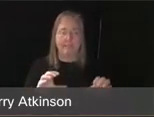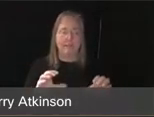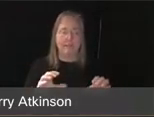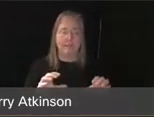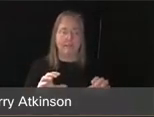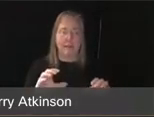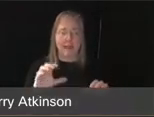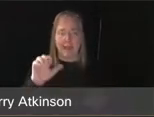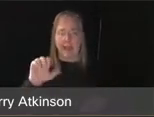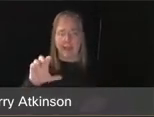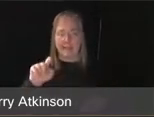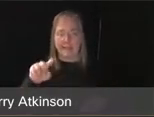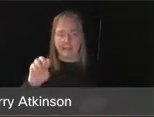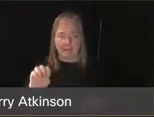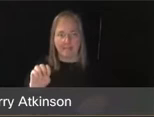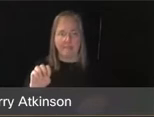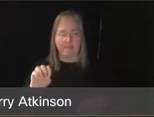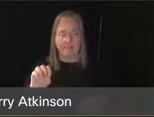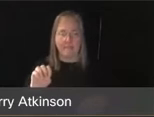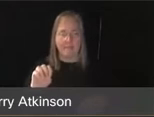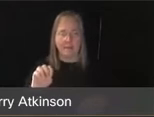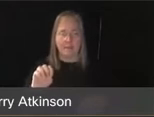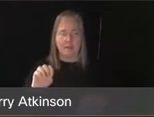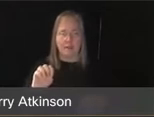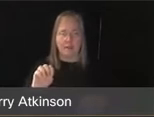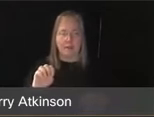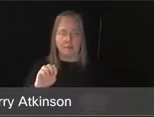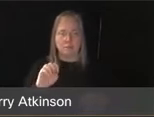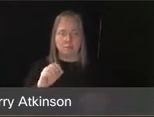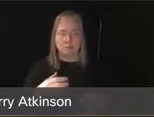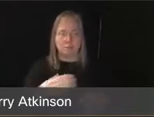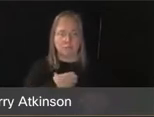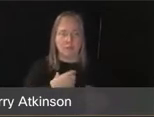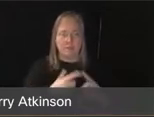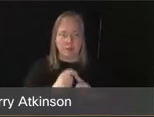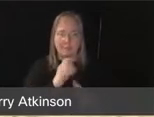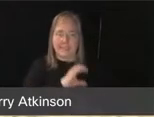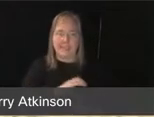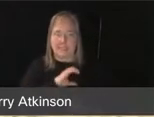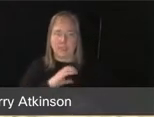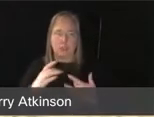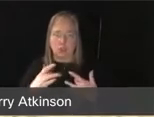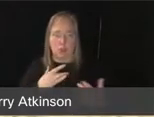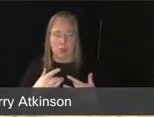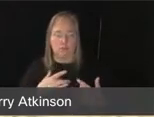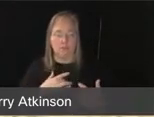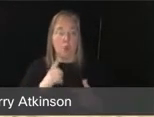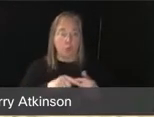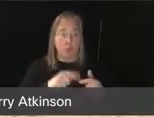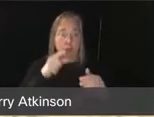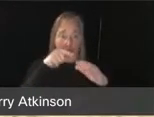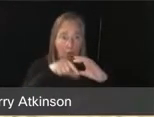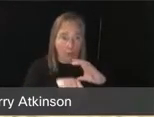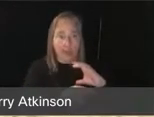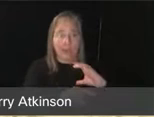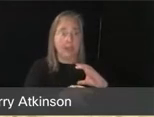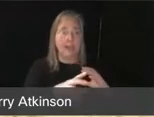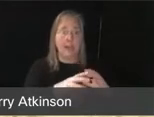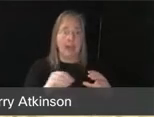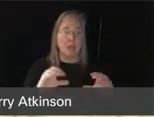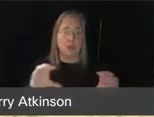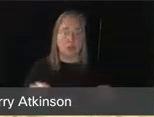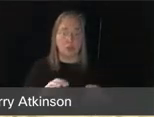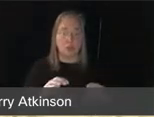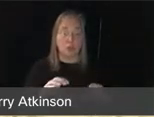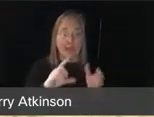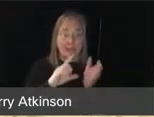reactive method from citizen concerns, not doing that proactively. So when we go and do the